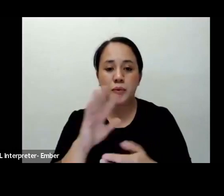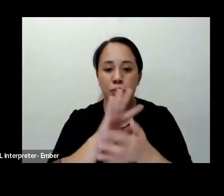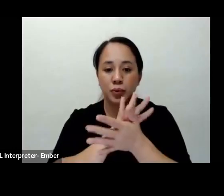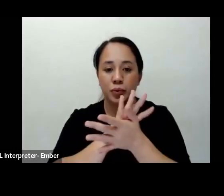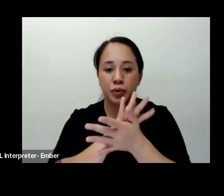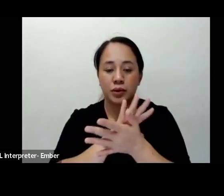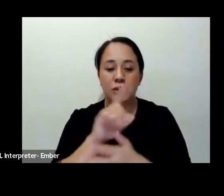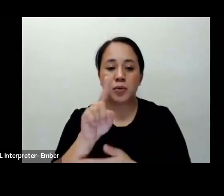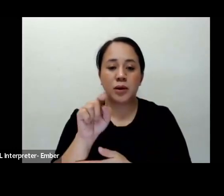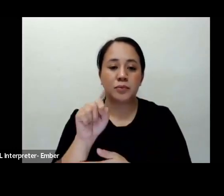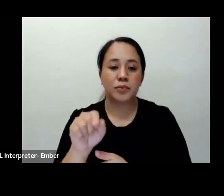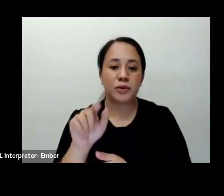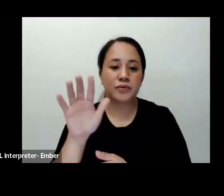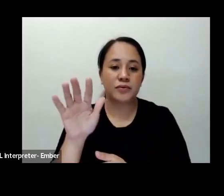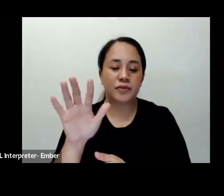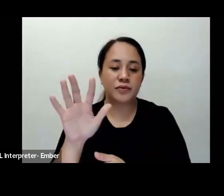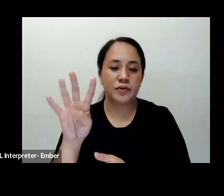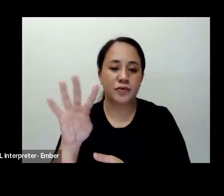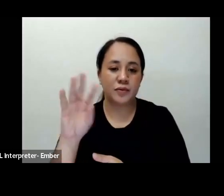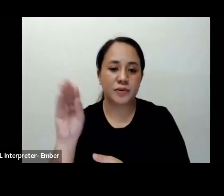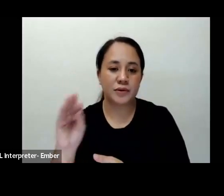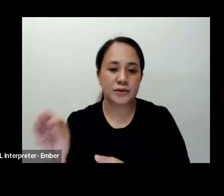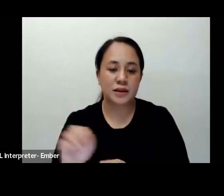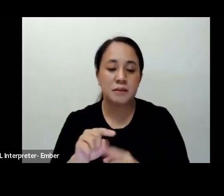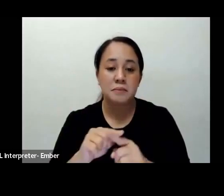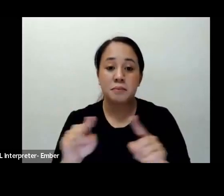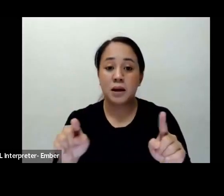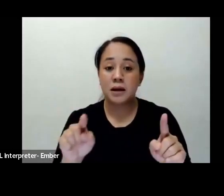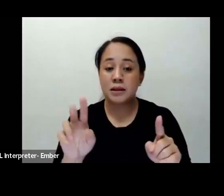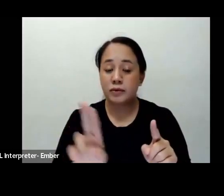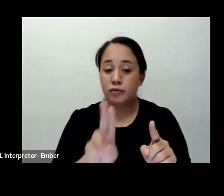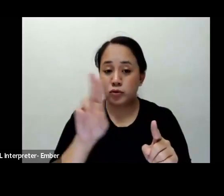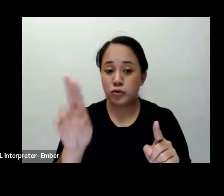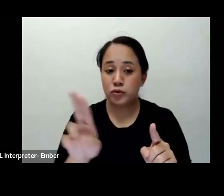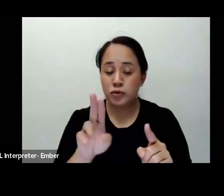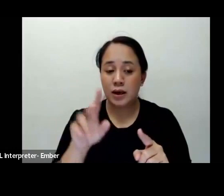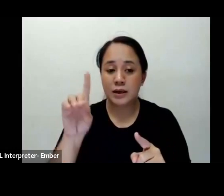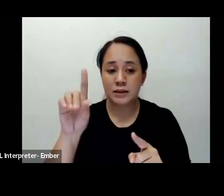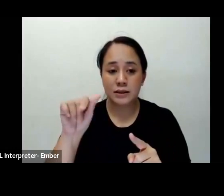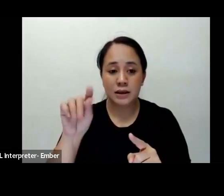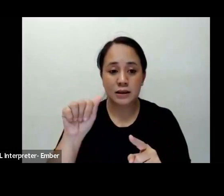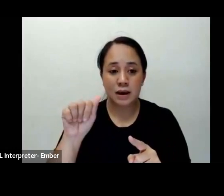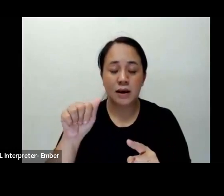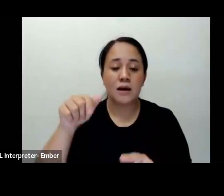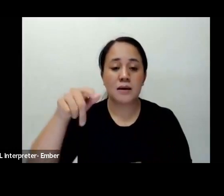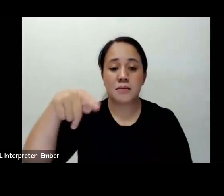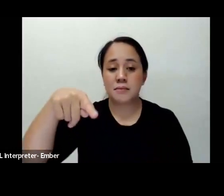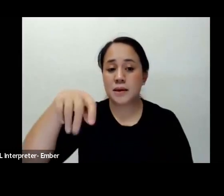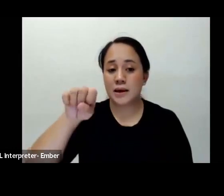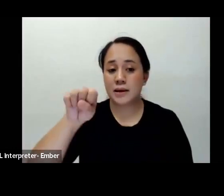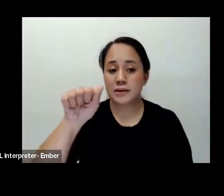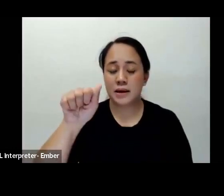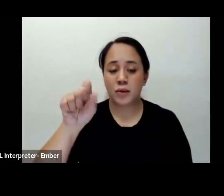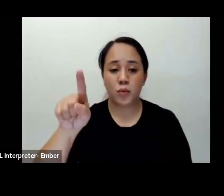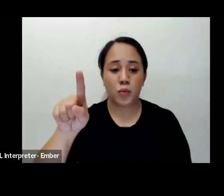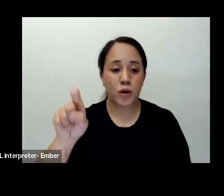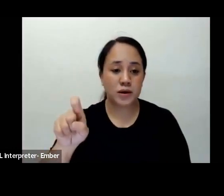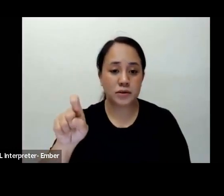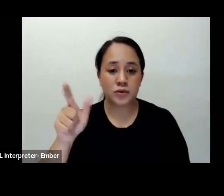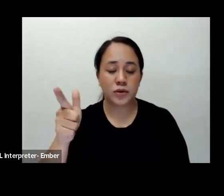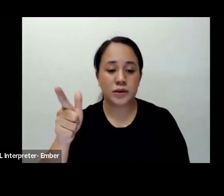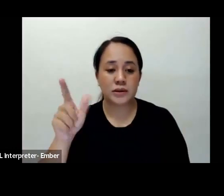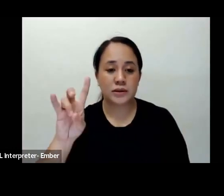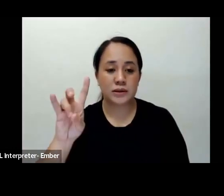is 1.54%. But if we use the data from PSA of